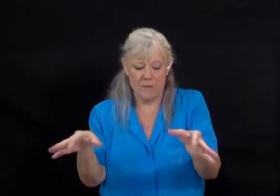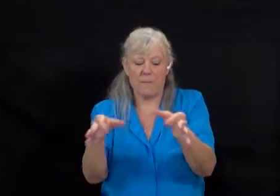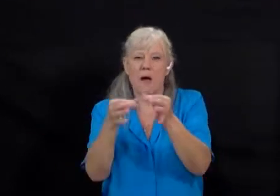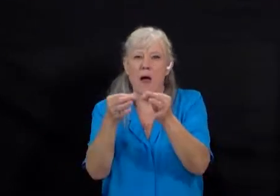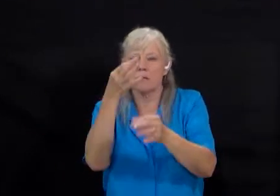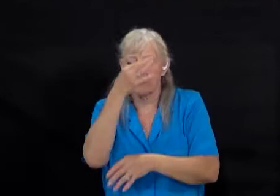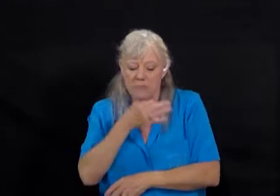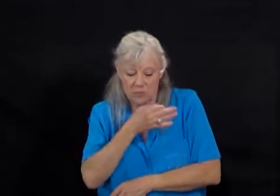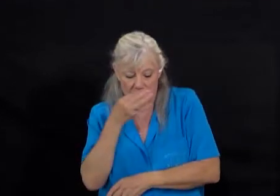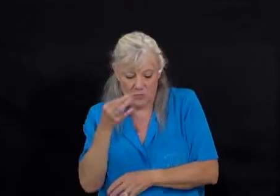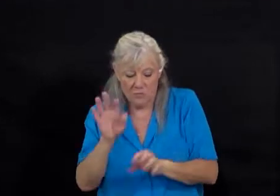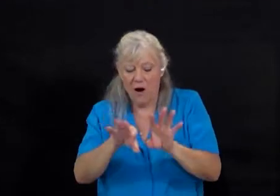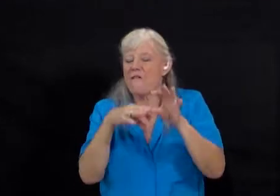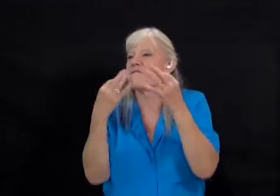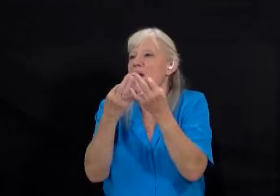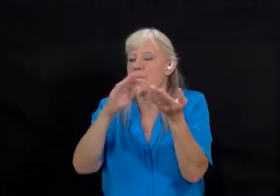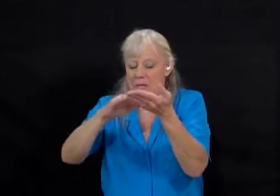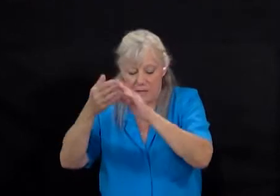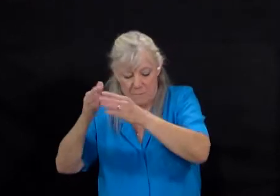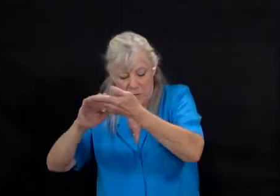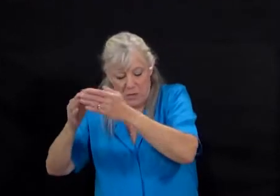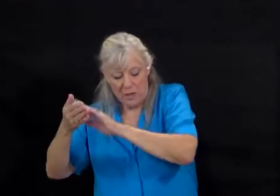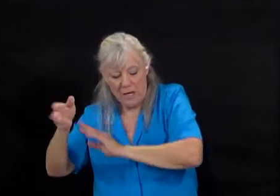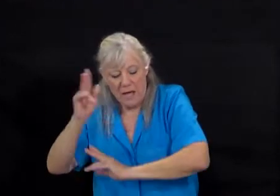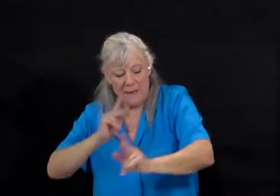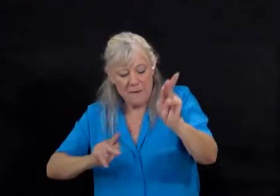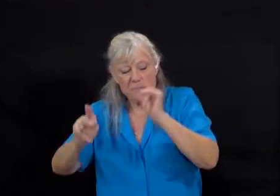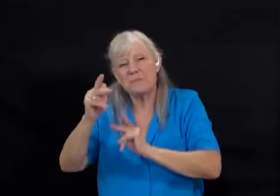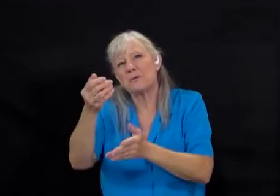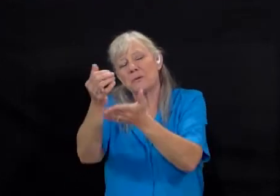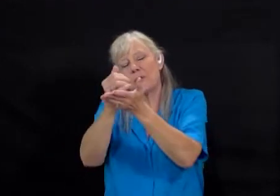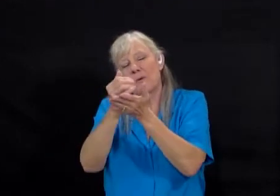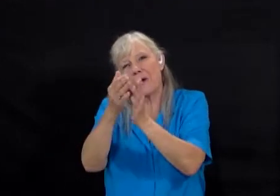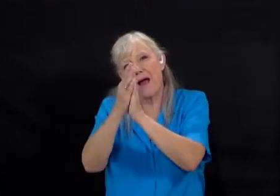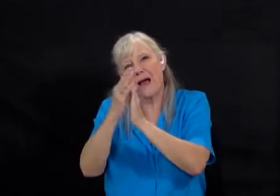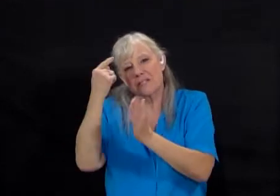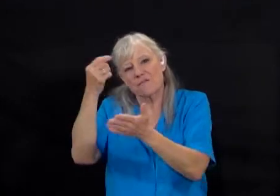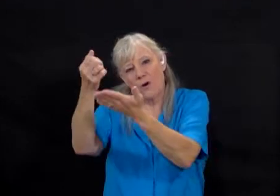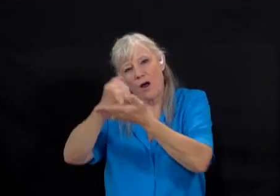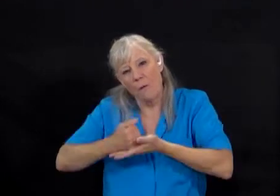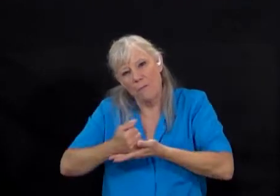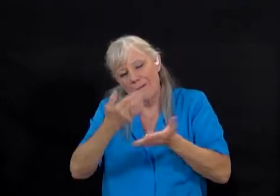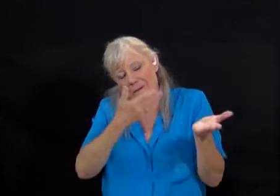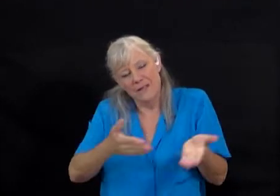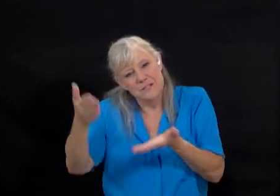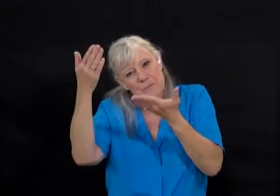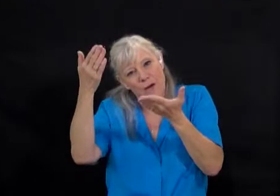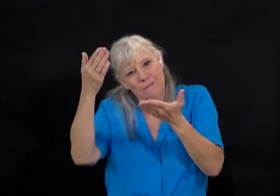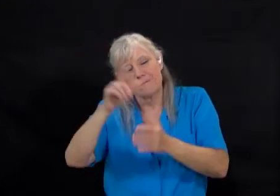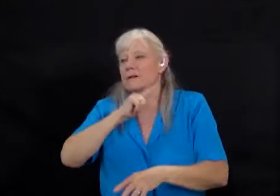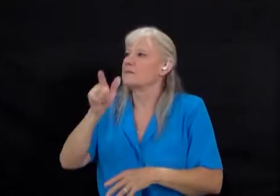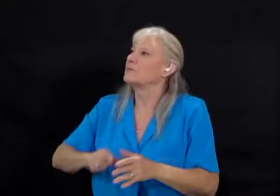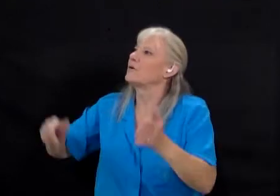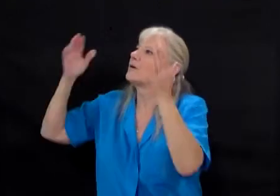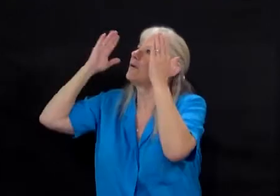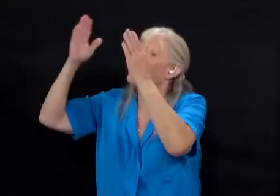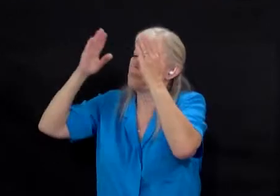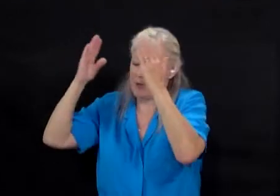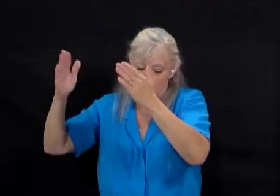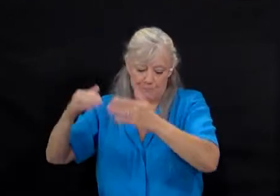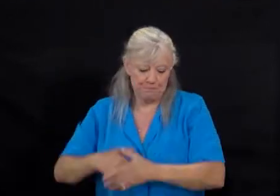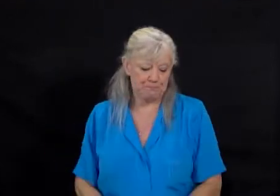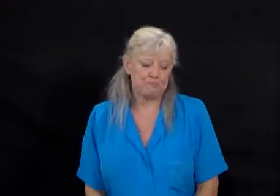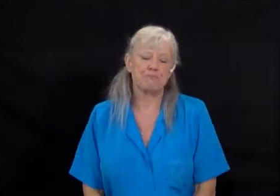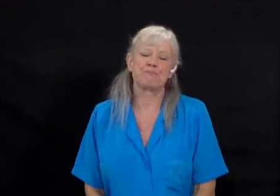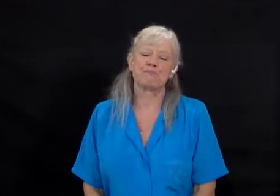our families and communities, and in those who request our assistance, let us pray to the Lord. Lord, hear our